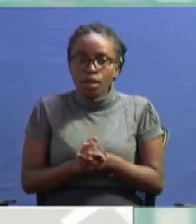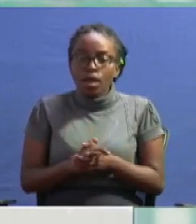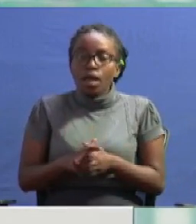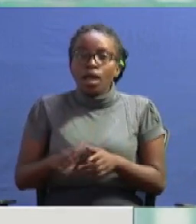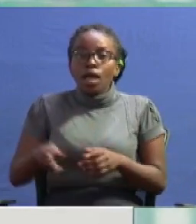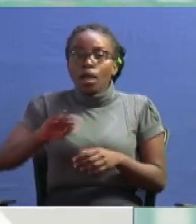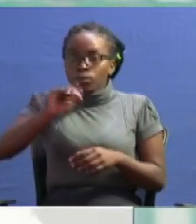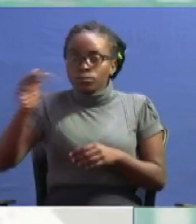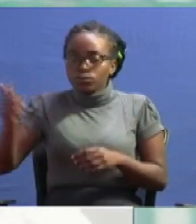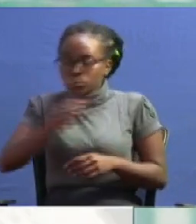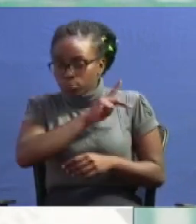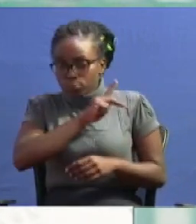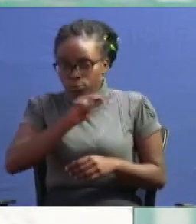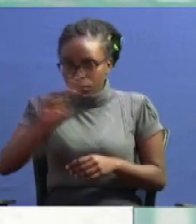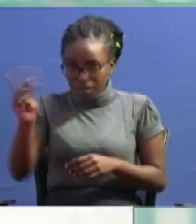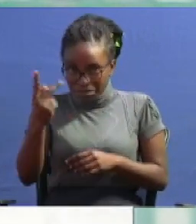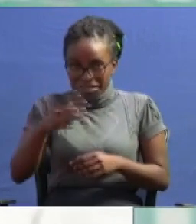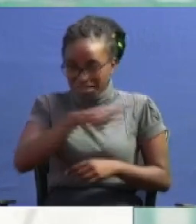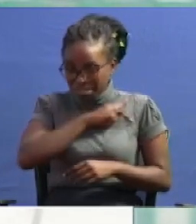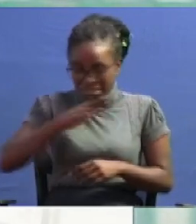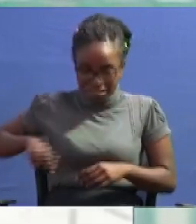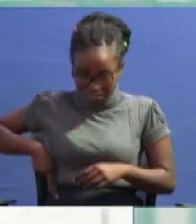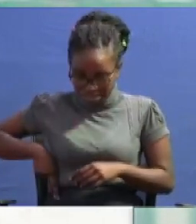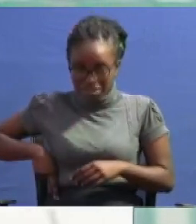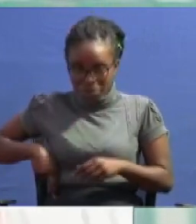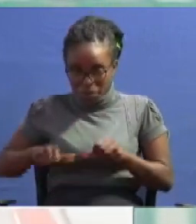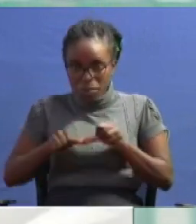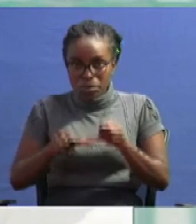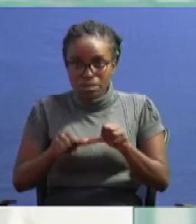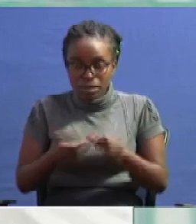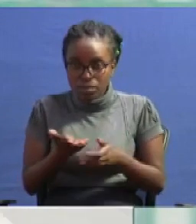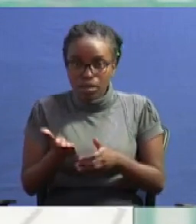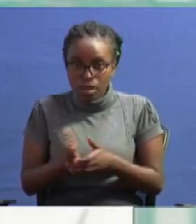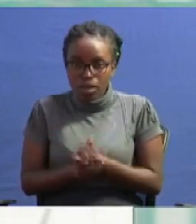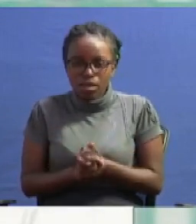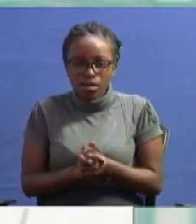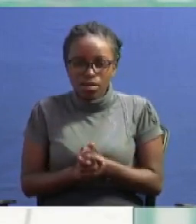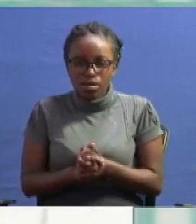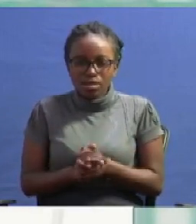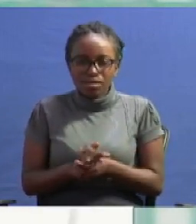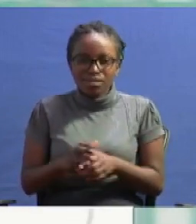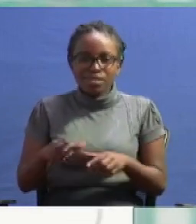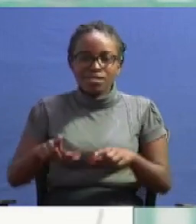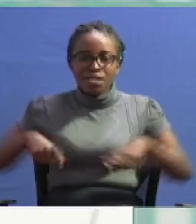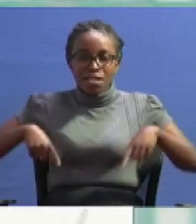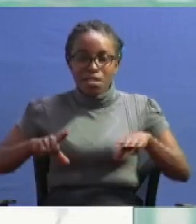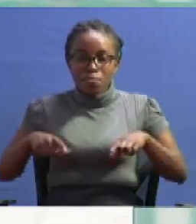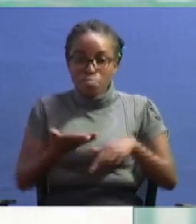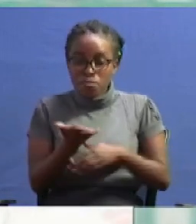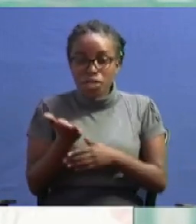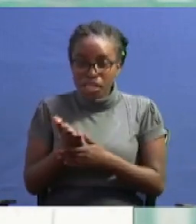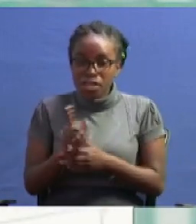first time they sought, we have had three Limurus. The first one was,